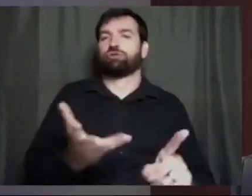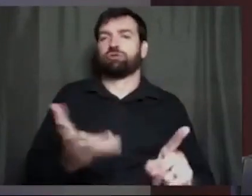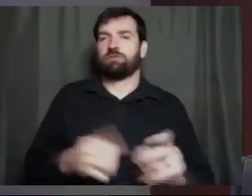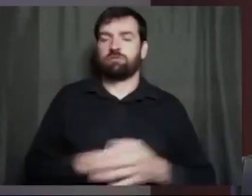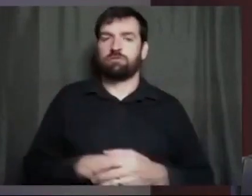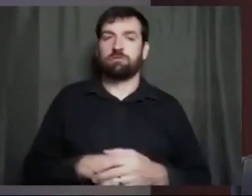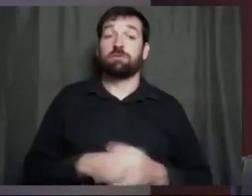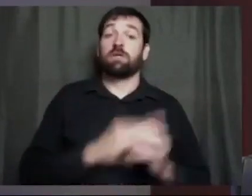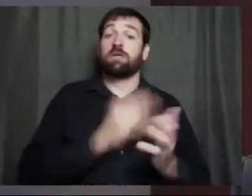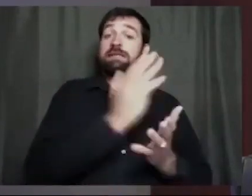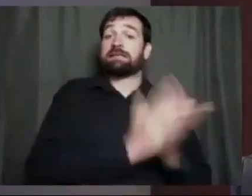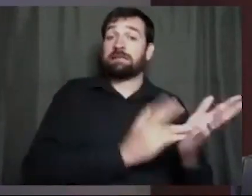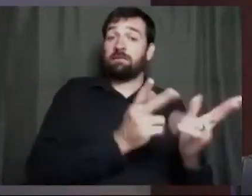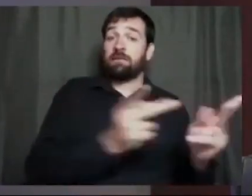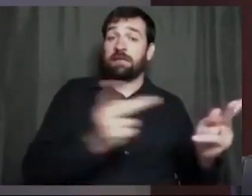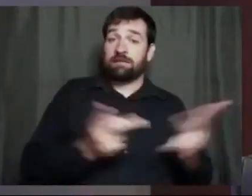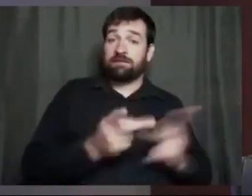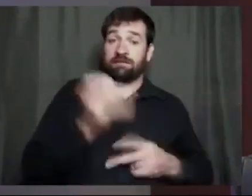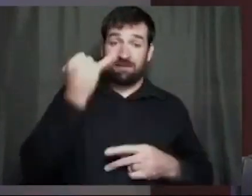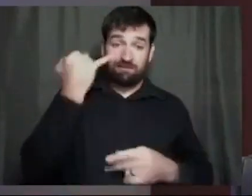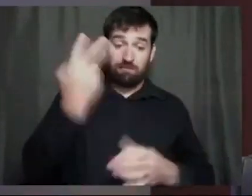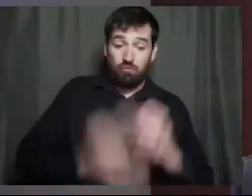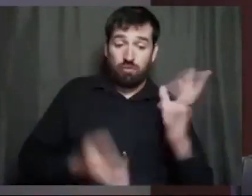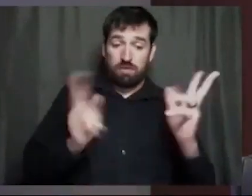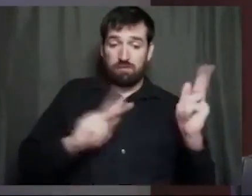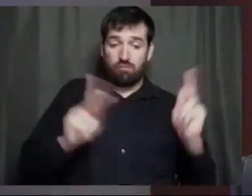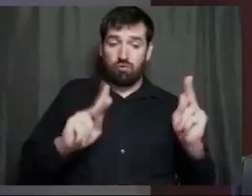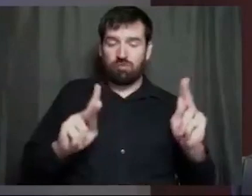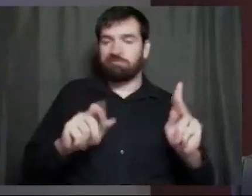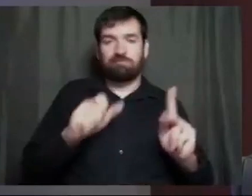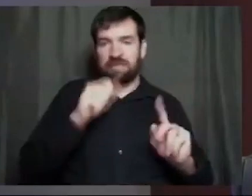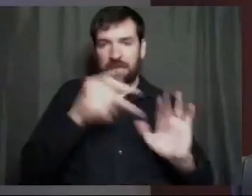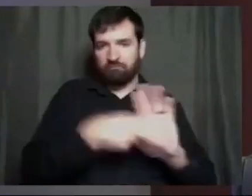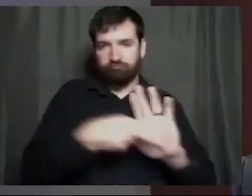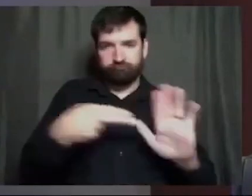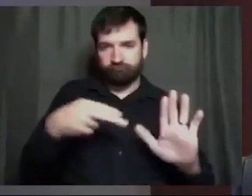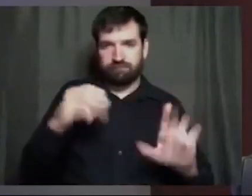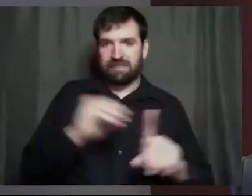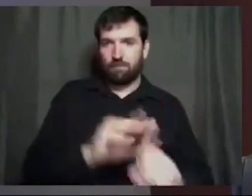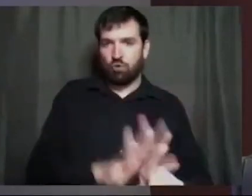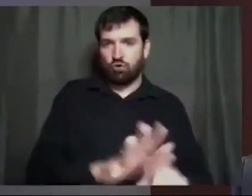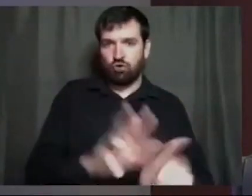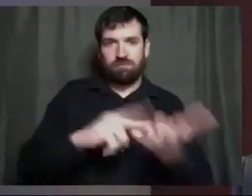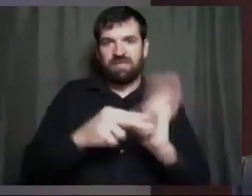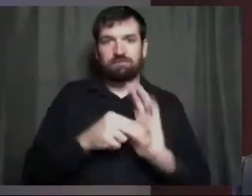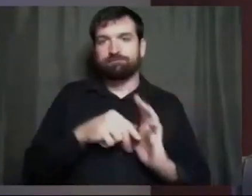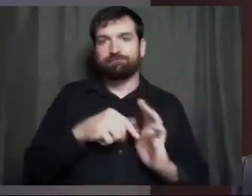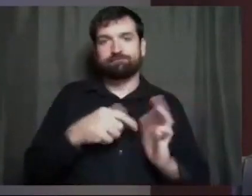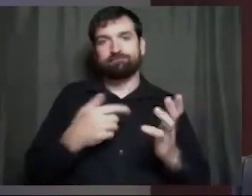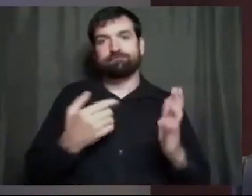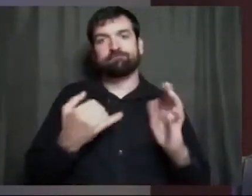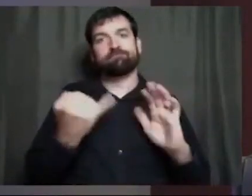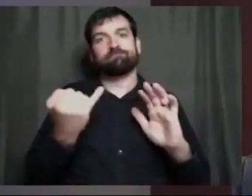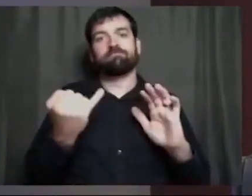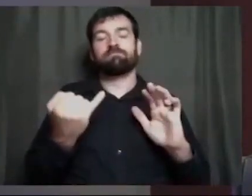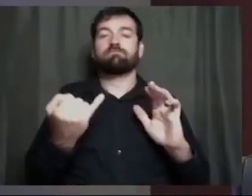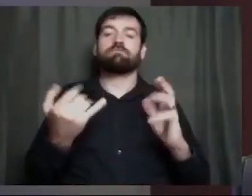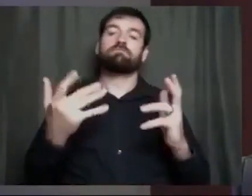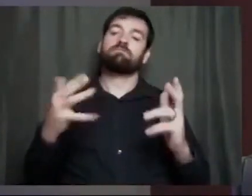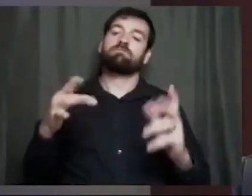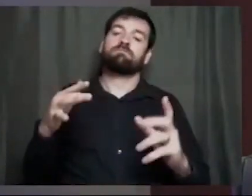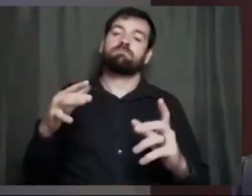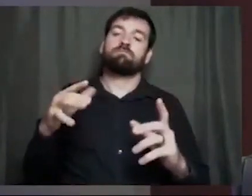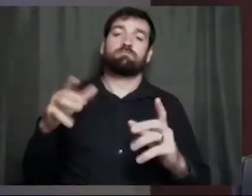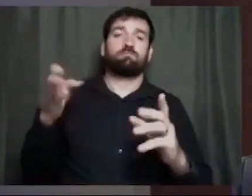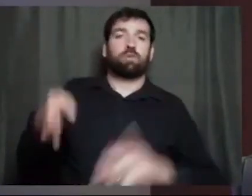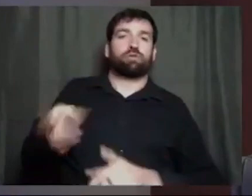if both people are masked, it's not considered an exposure, and so therefore nobody would need the technically exposed person doesn't need